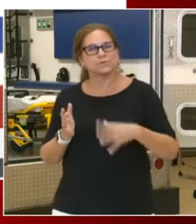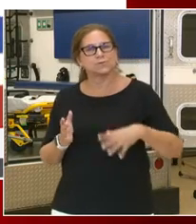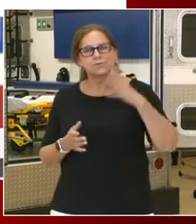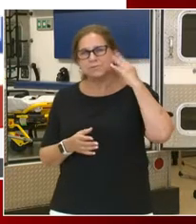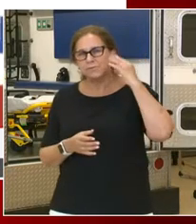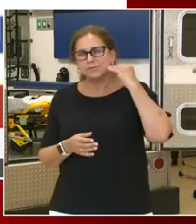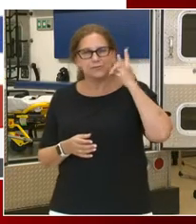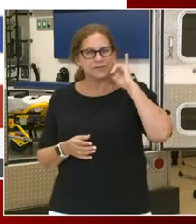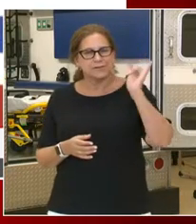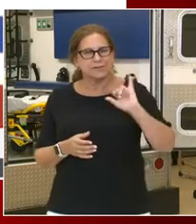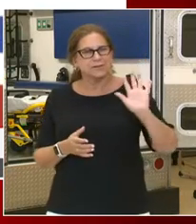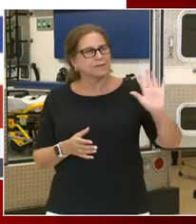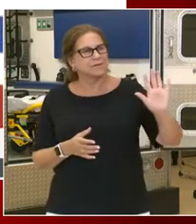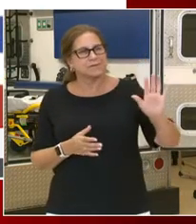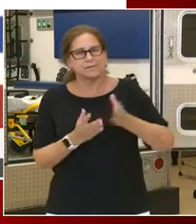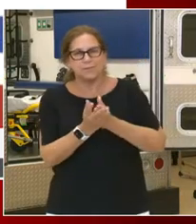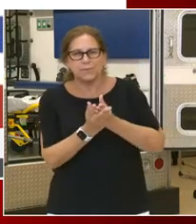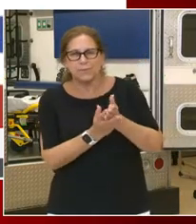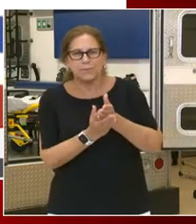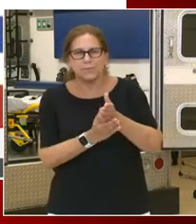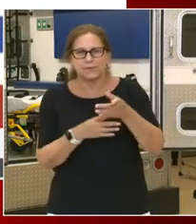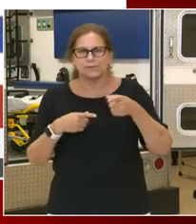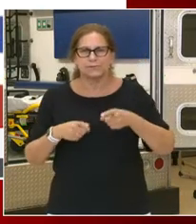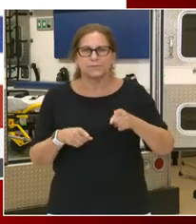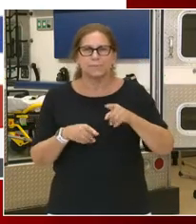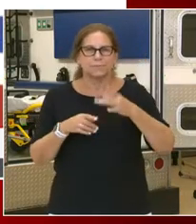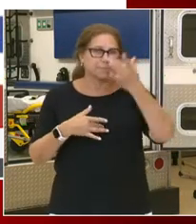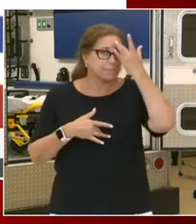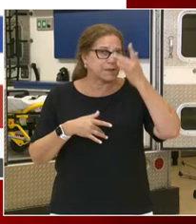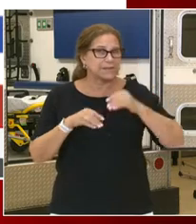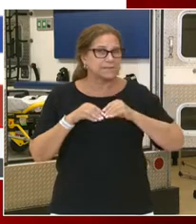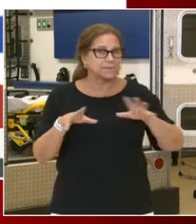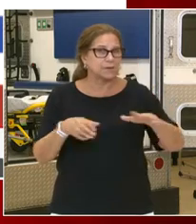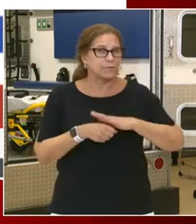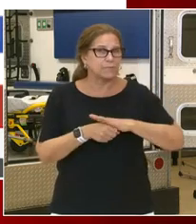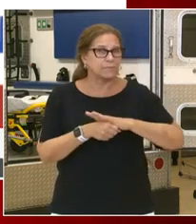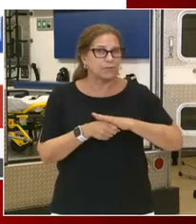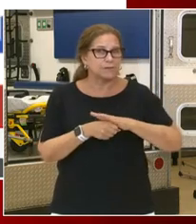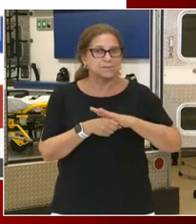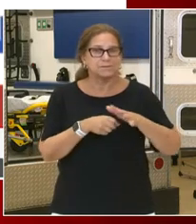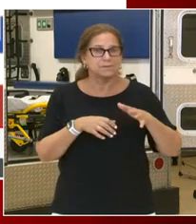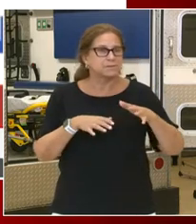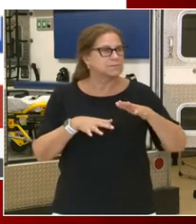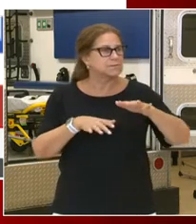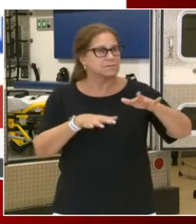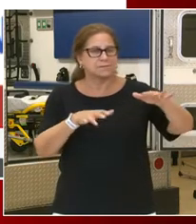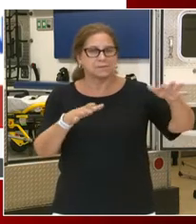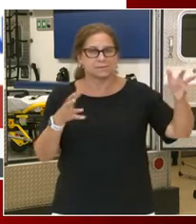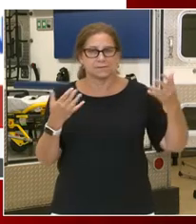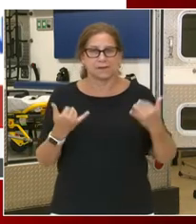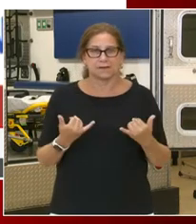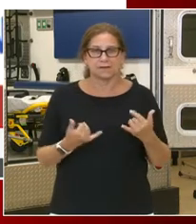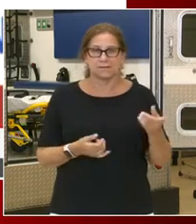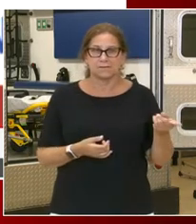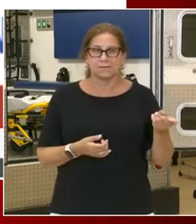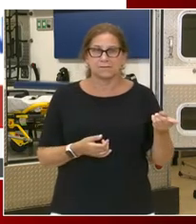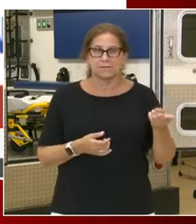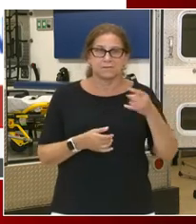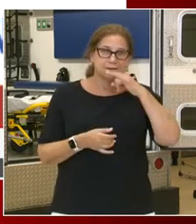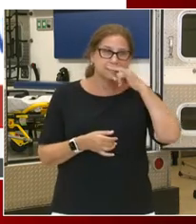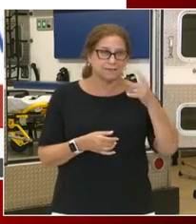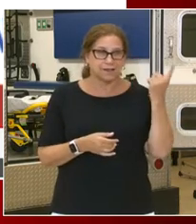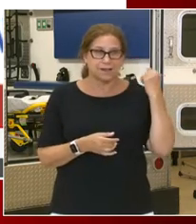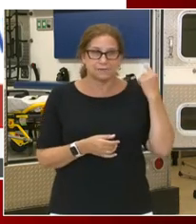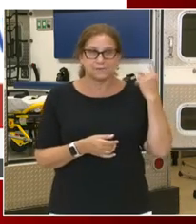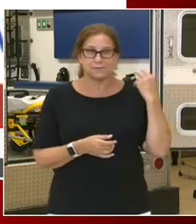to do differently as they come back into our buildings and we bring them back in person. And we've heard time and time again from families and from students and from